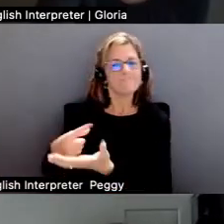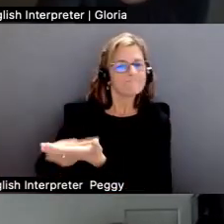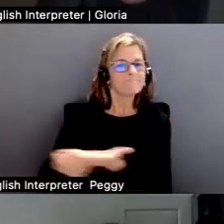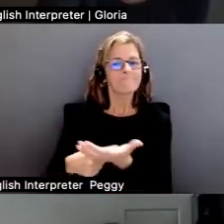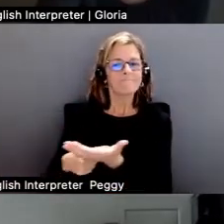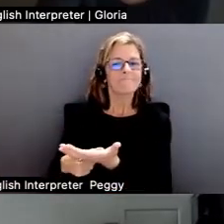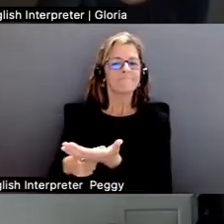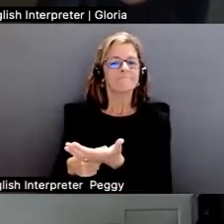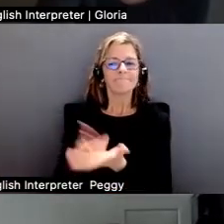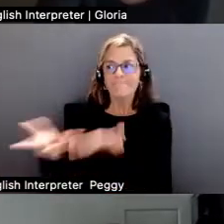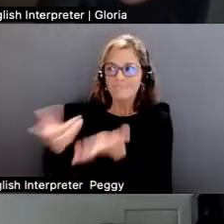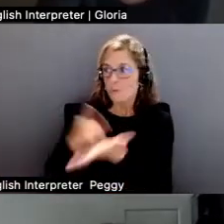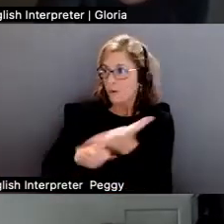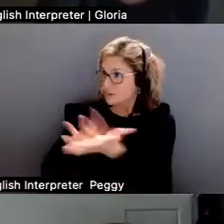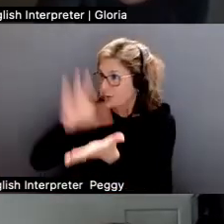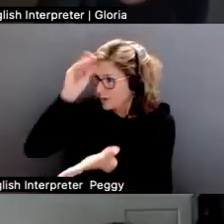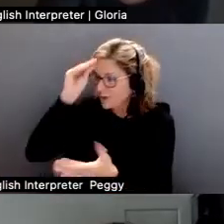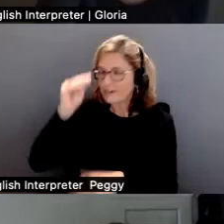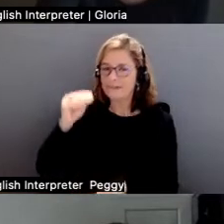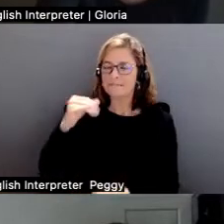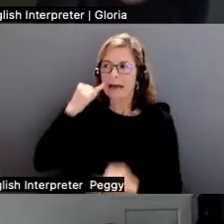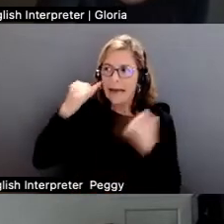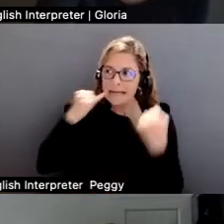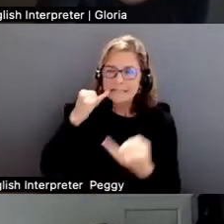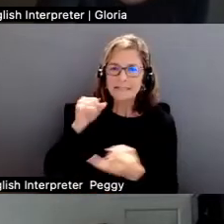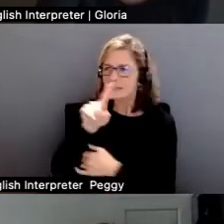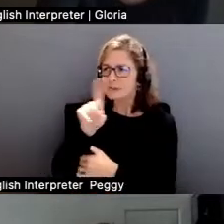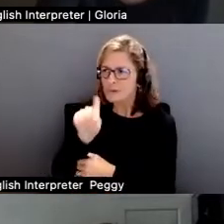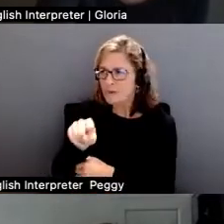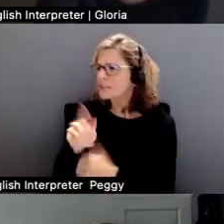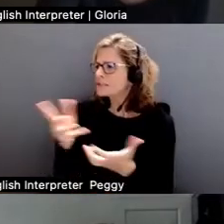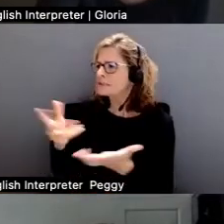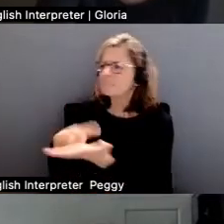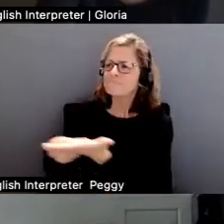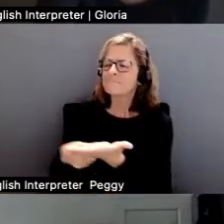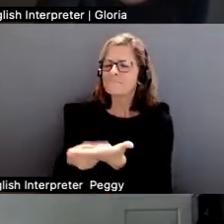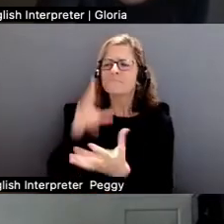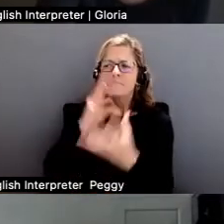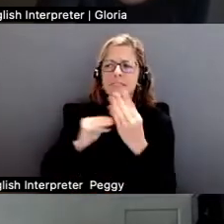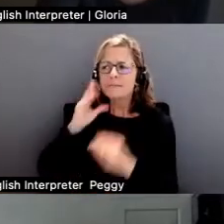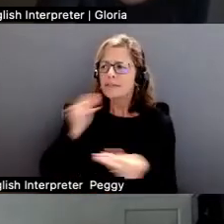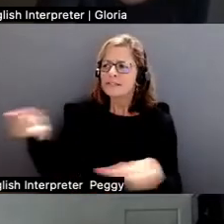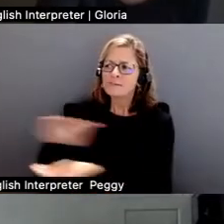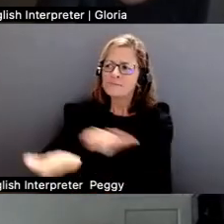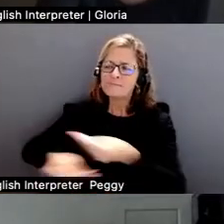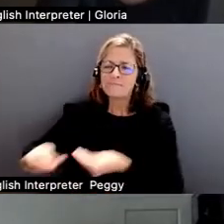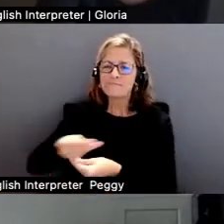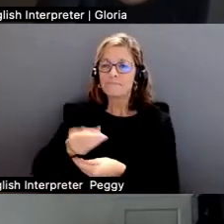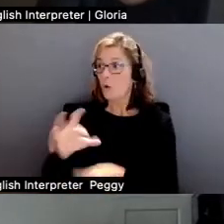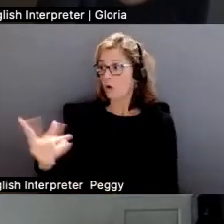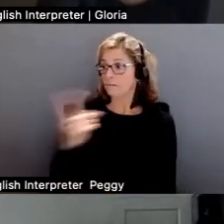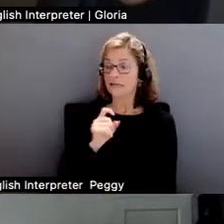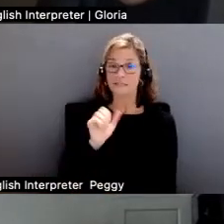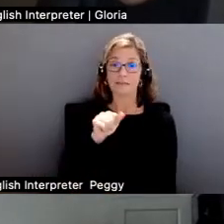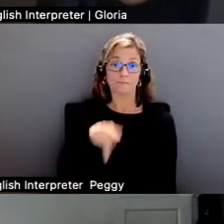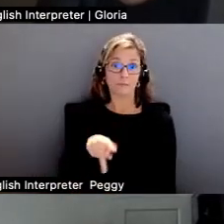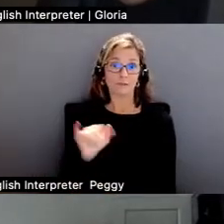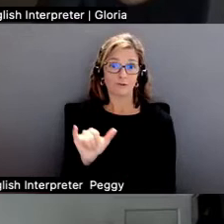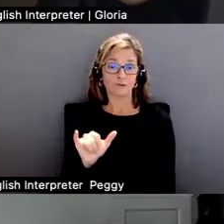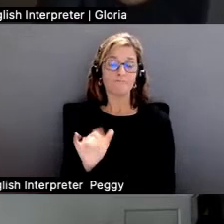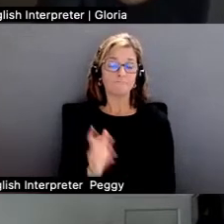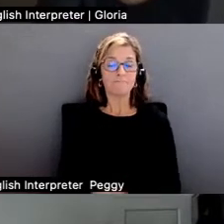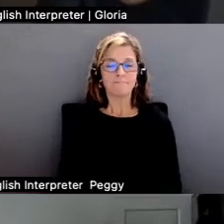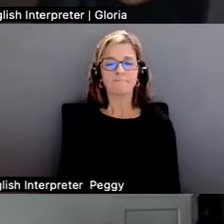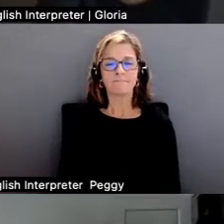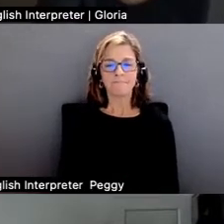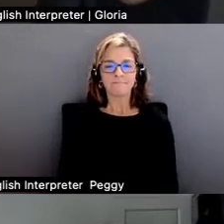learned, come up with any questions that you might have for the panel or for us at AlphaPlus, and any tips that you would have for